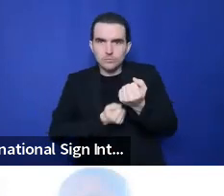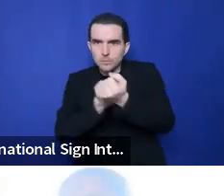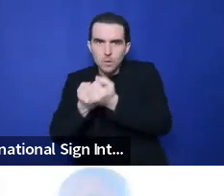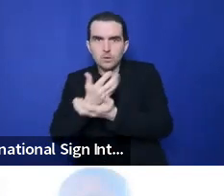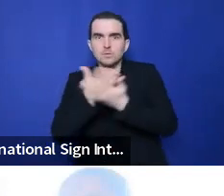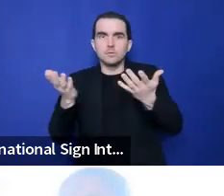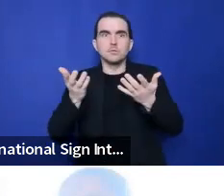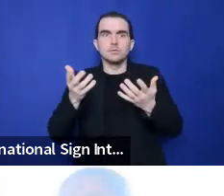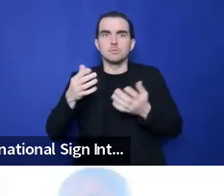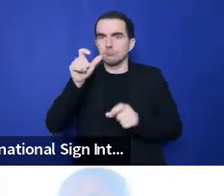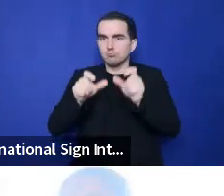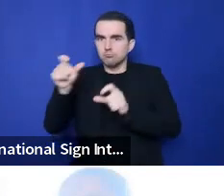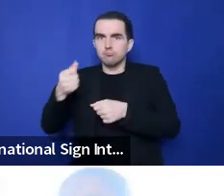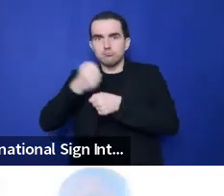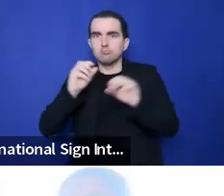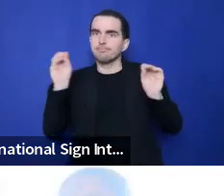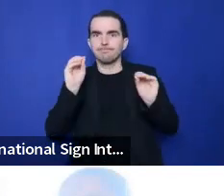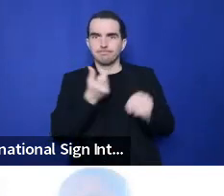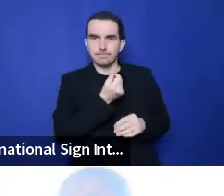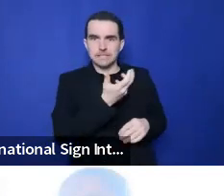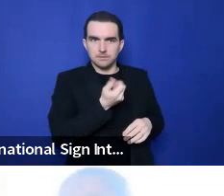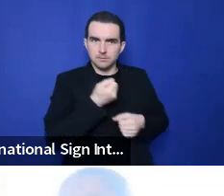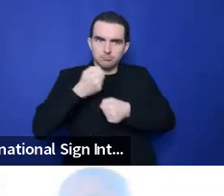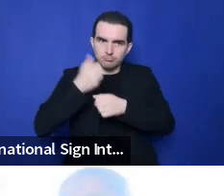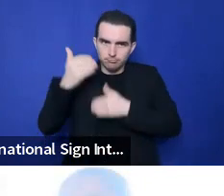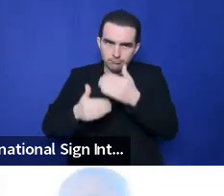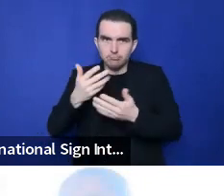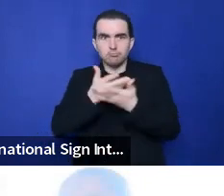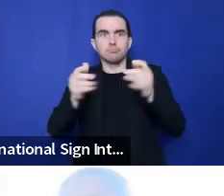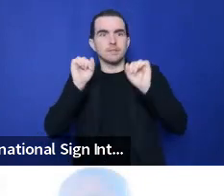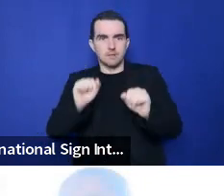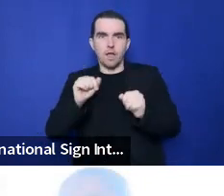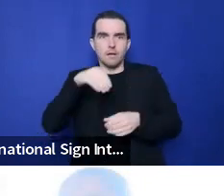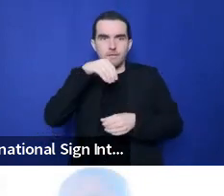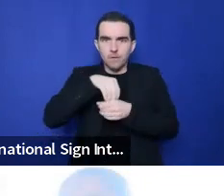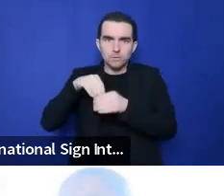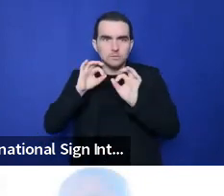is mute and deaf from birth. She was encouraged to